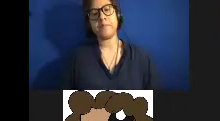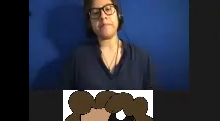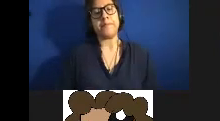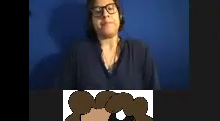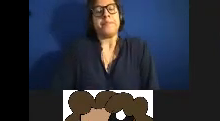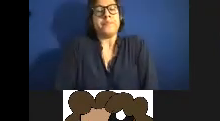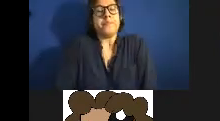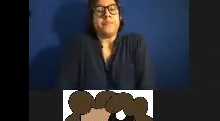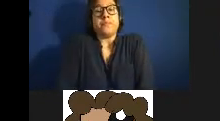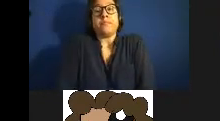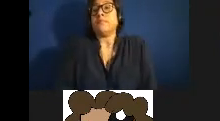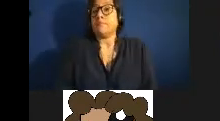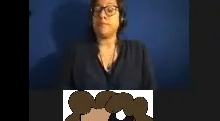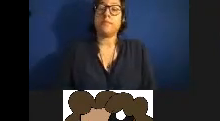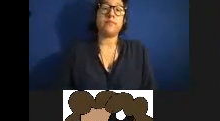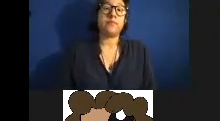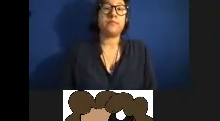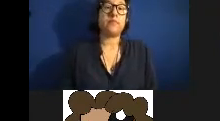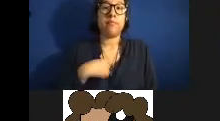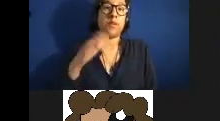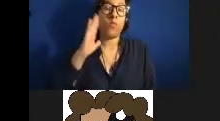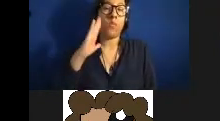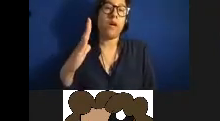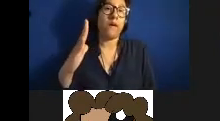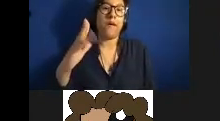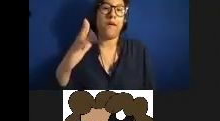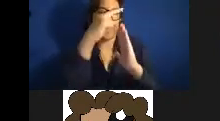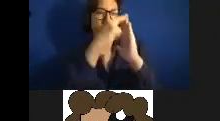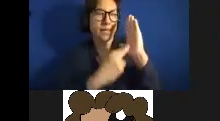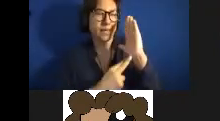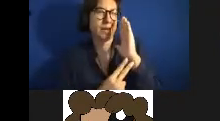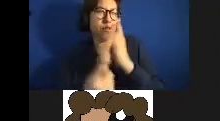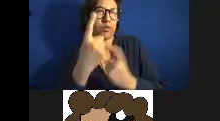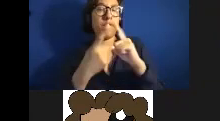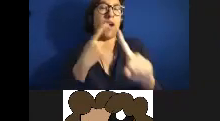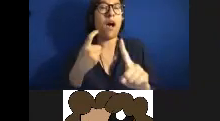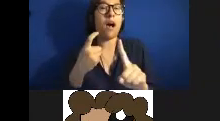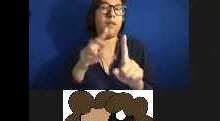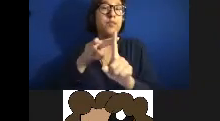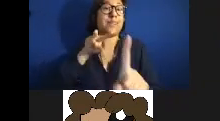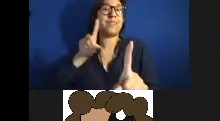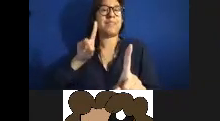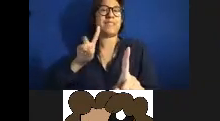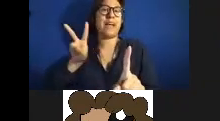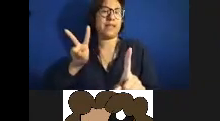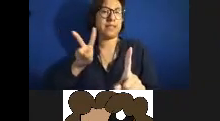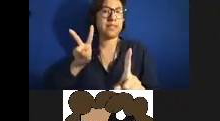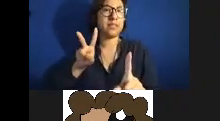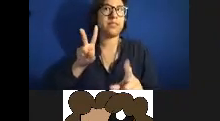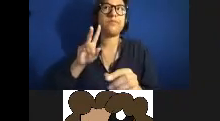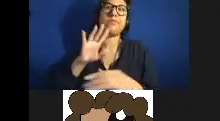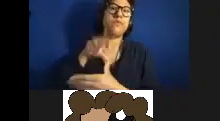I am gonna go through these questions kind of from a domestic violence perspective when it comes to